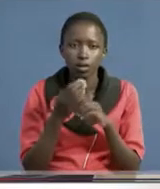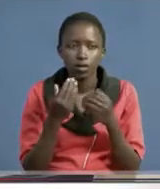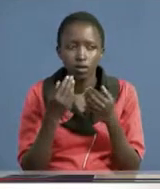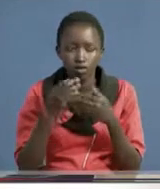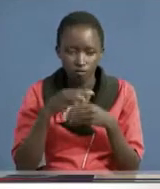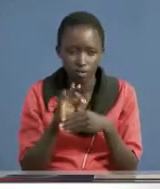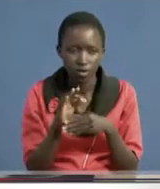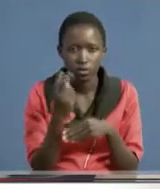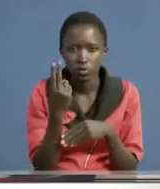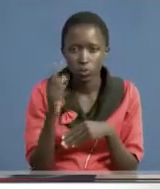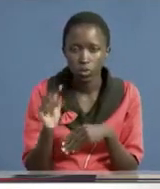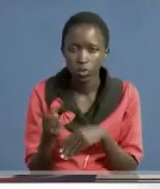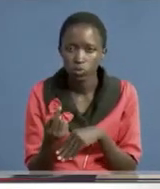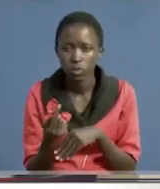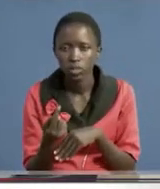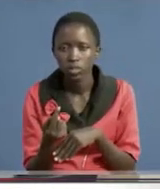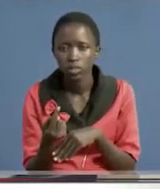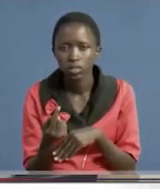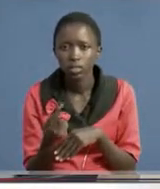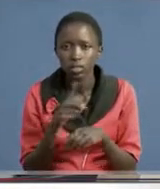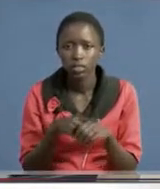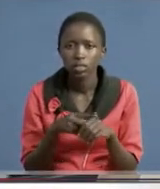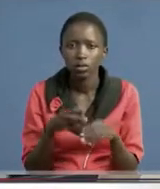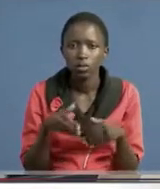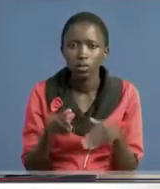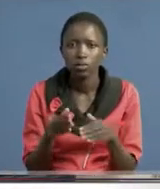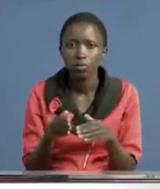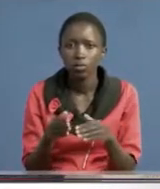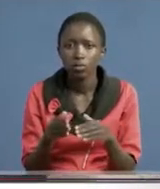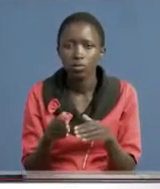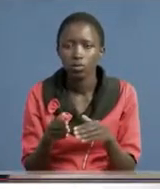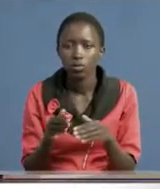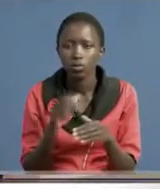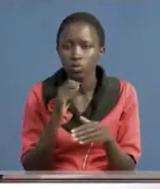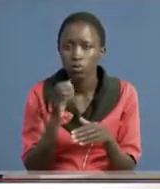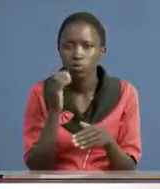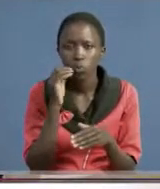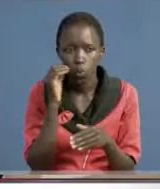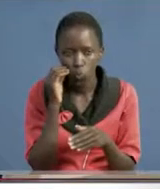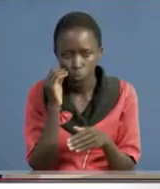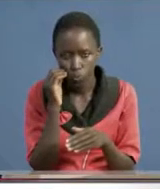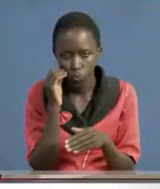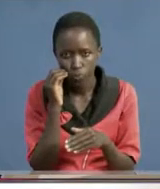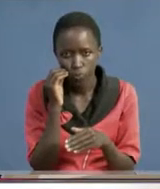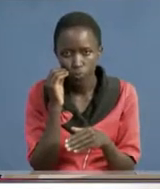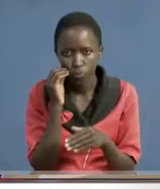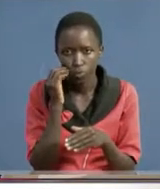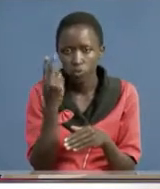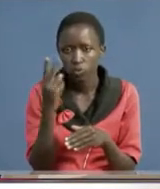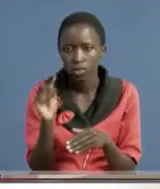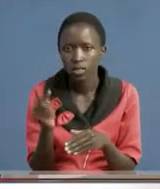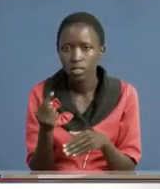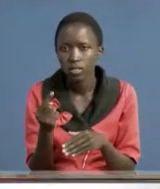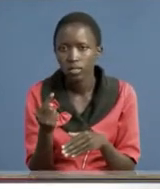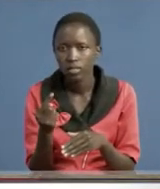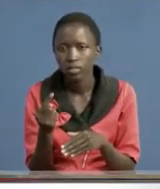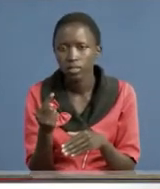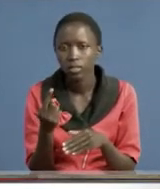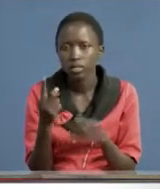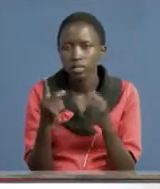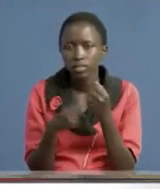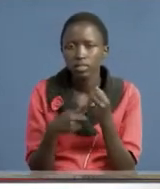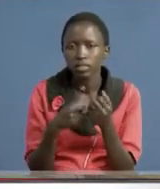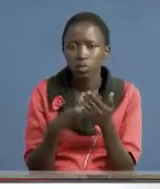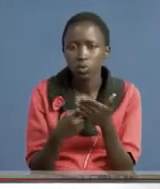unapata 2,000. Akizaliwa kwa hospitali ya serikali, si nyumbani, 2,000. Akifika wiki